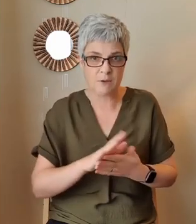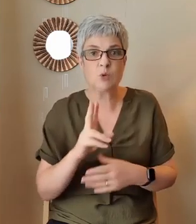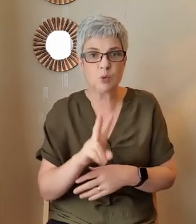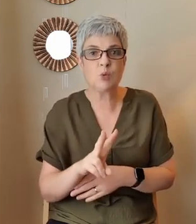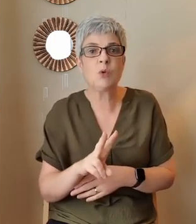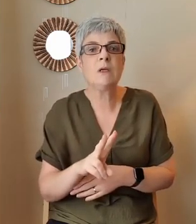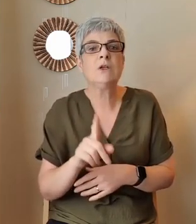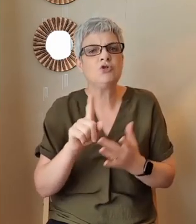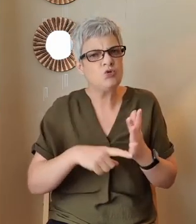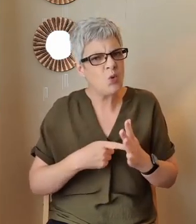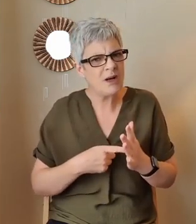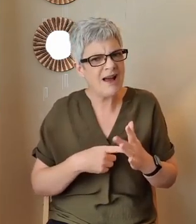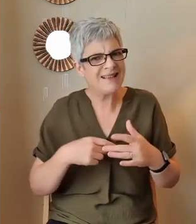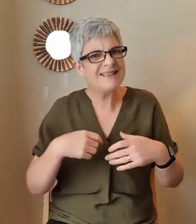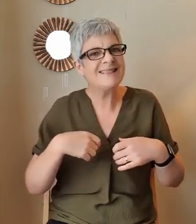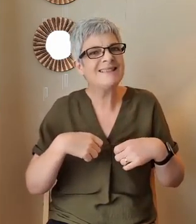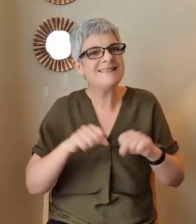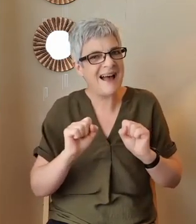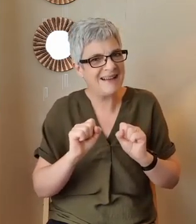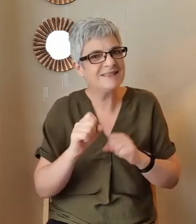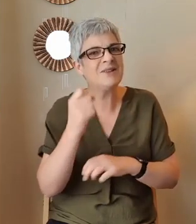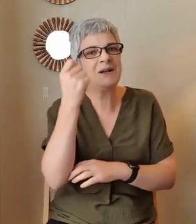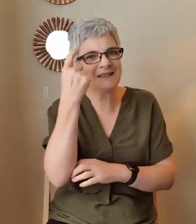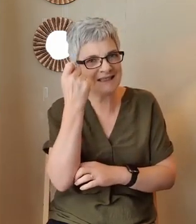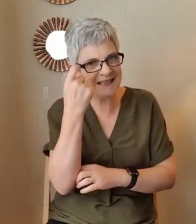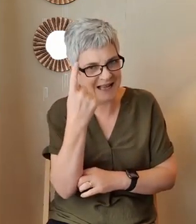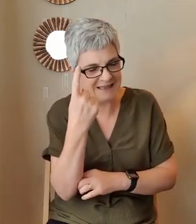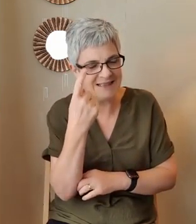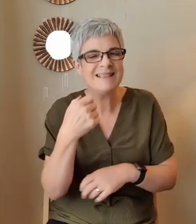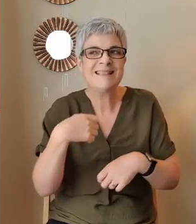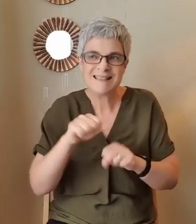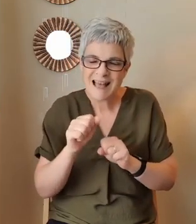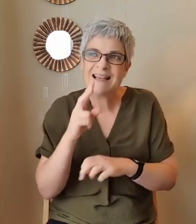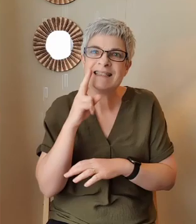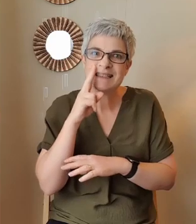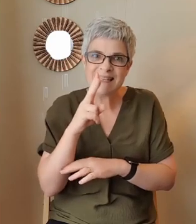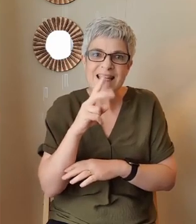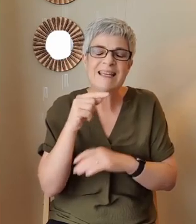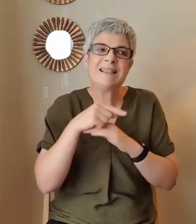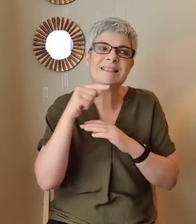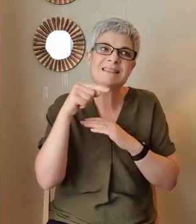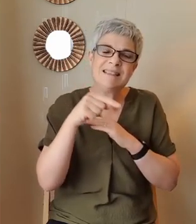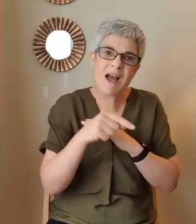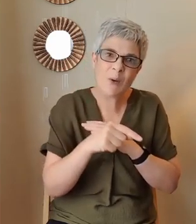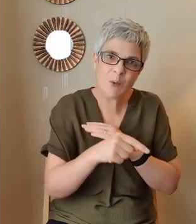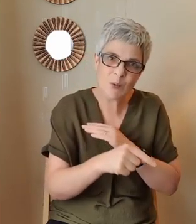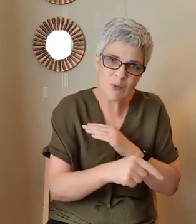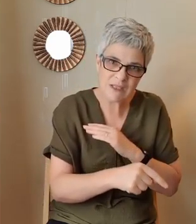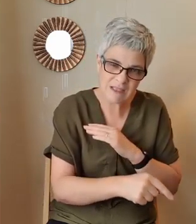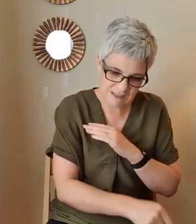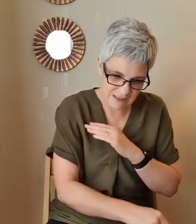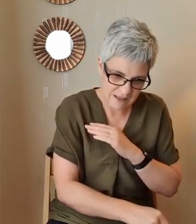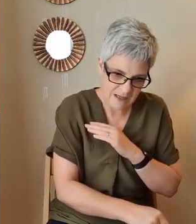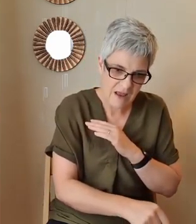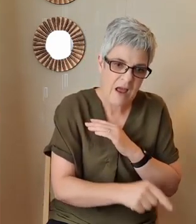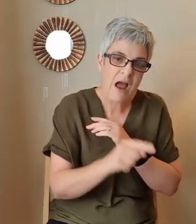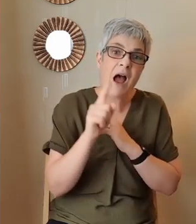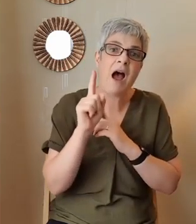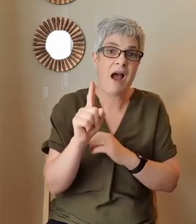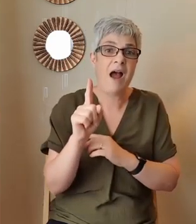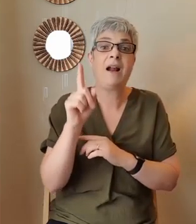2, Jonah is beginning to get it. He's beginning to see that he's sank down, and unless